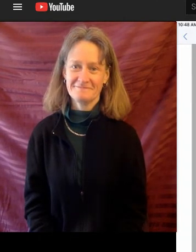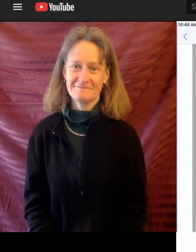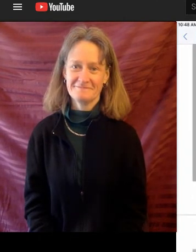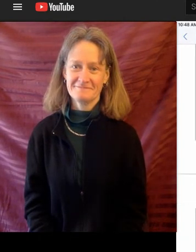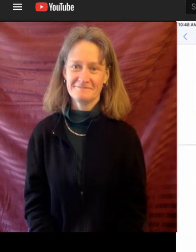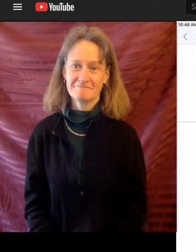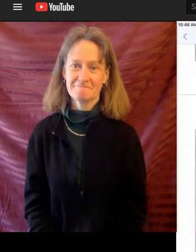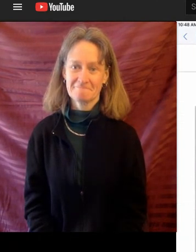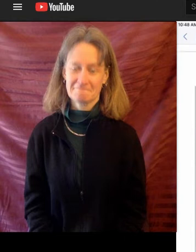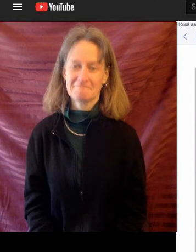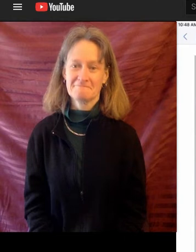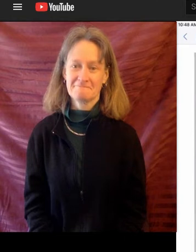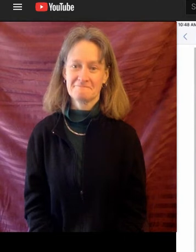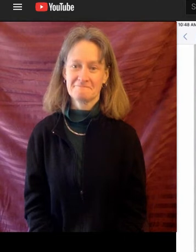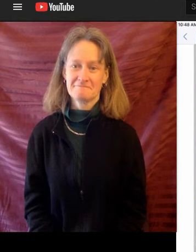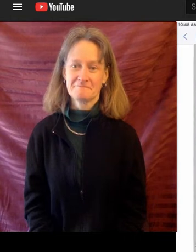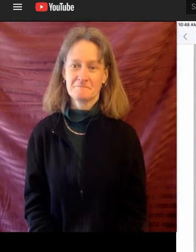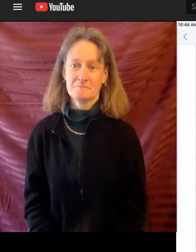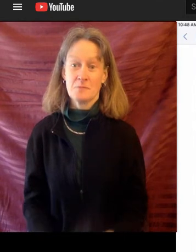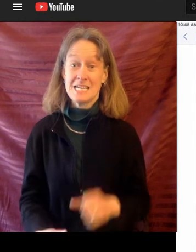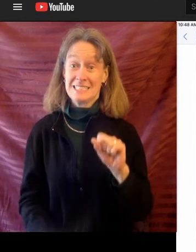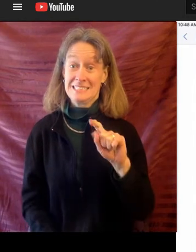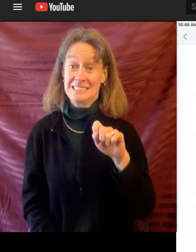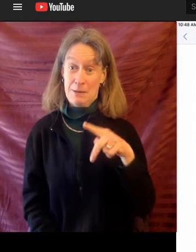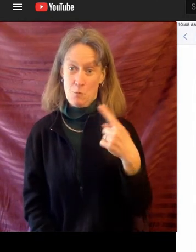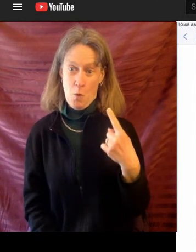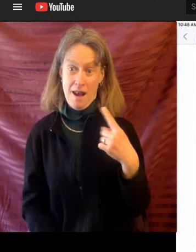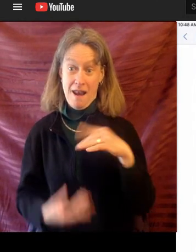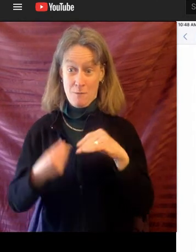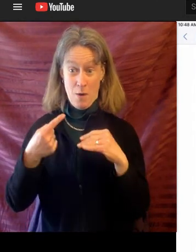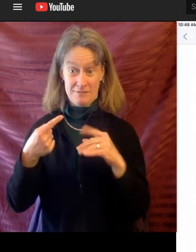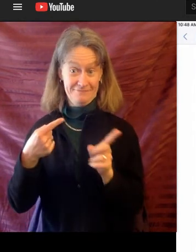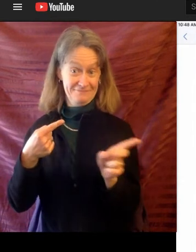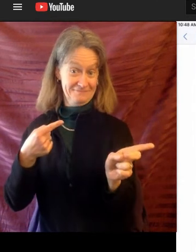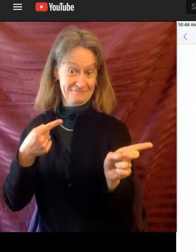So, step 1 says,